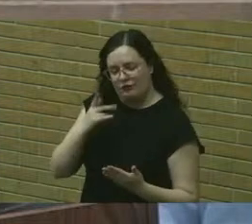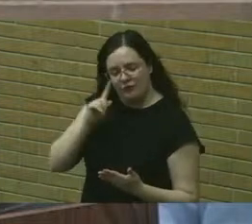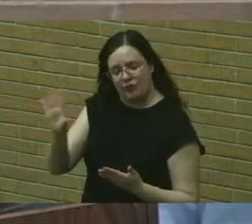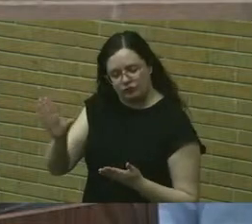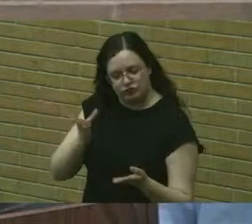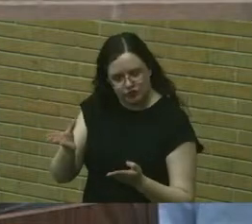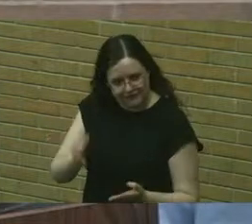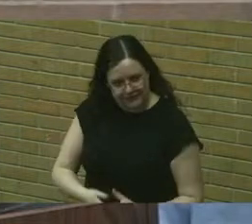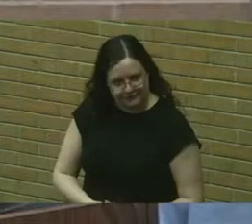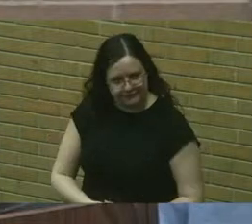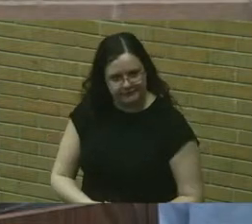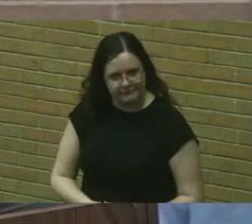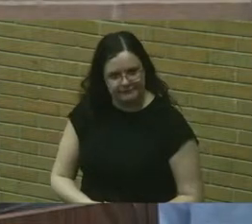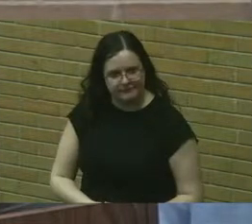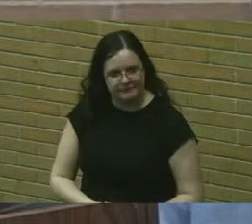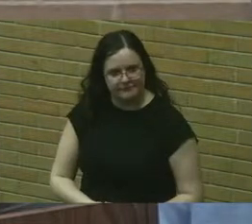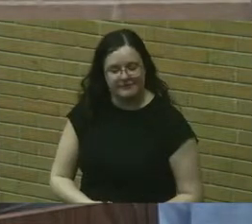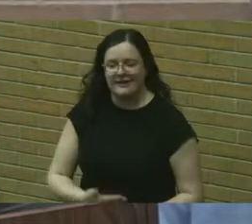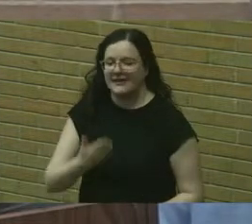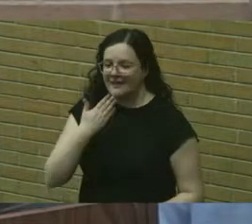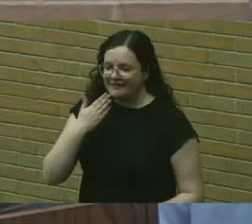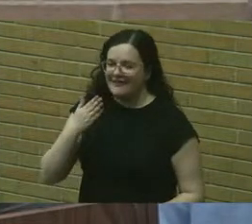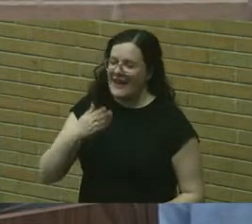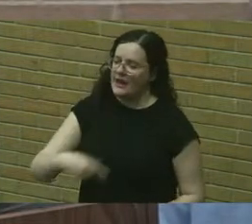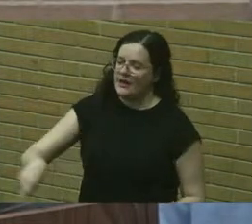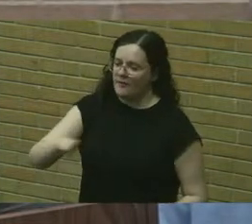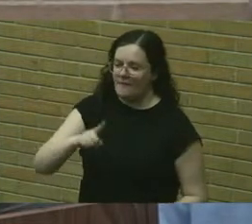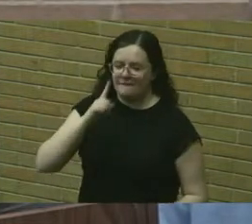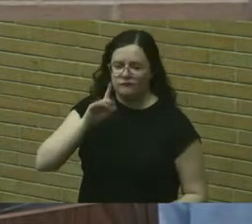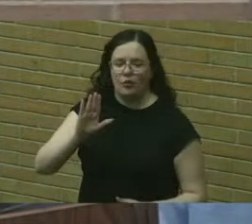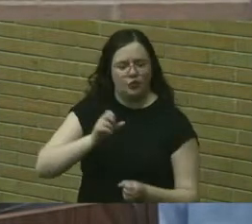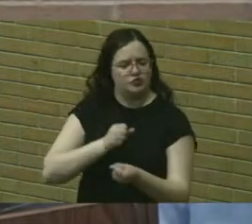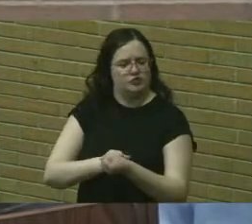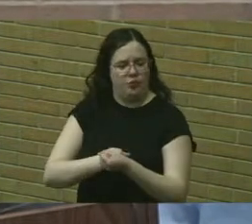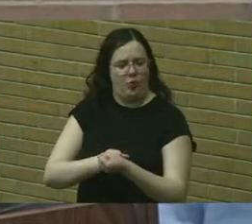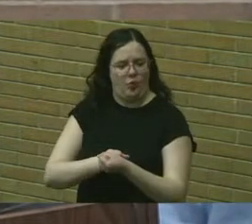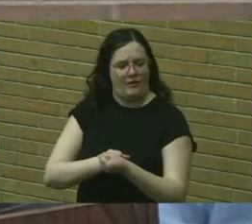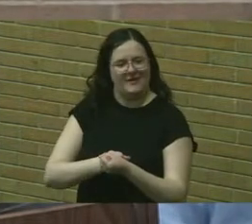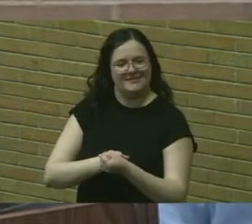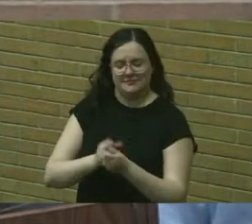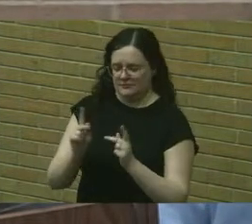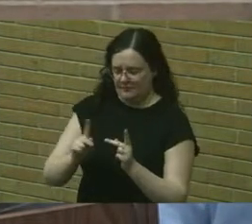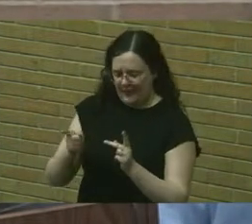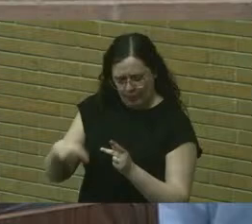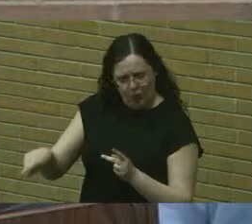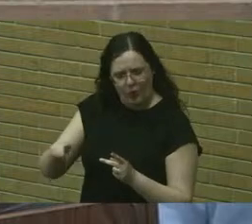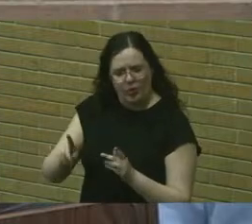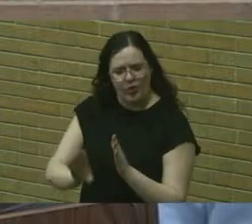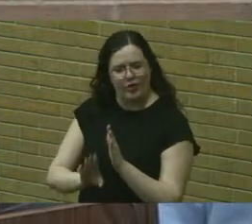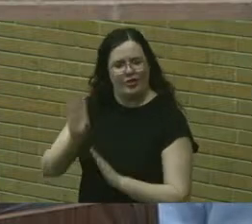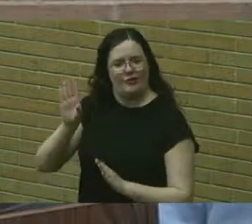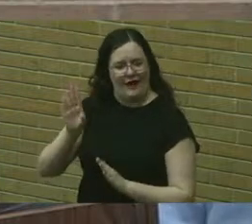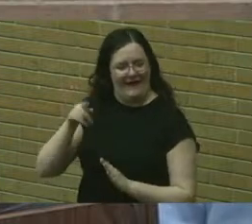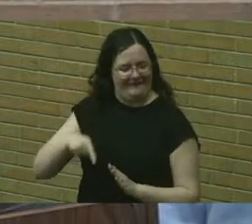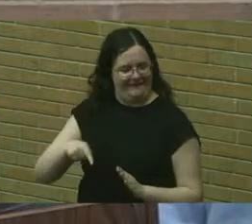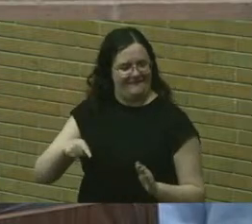service. Thank you all for the support for people to thrive in this melting pot called